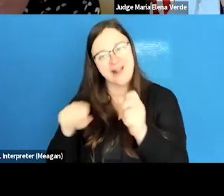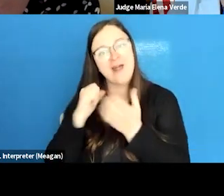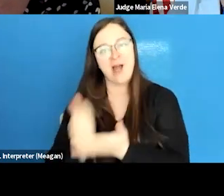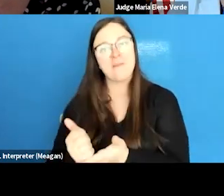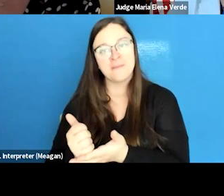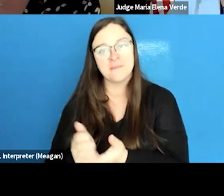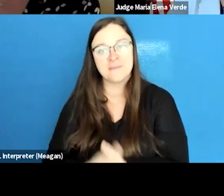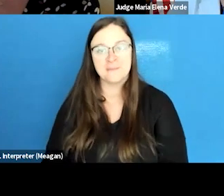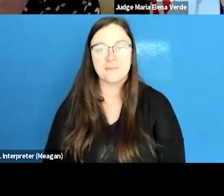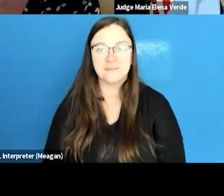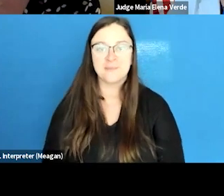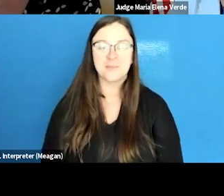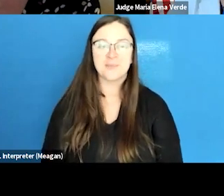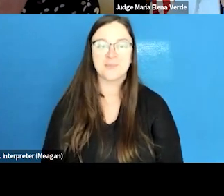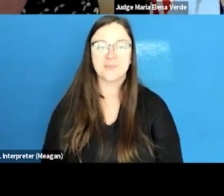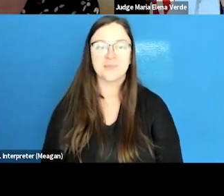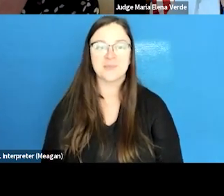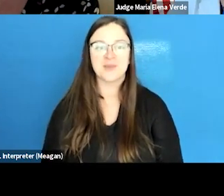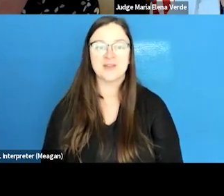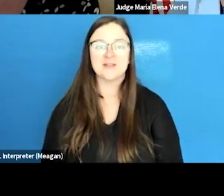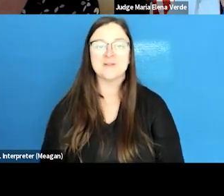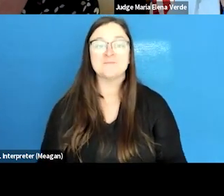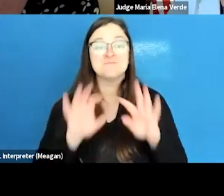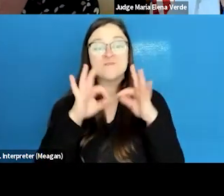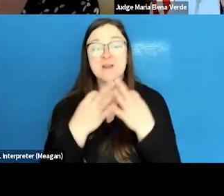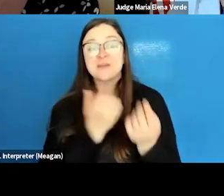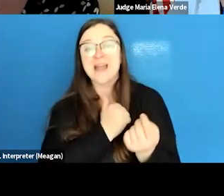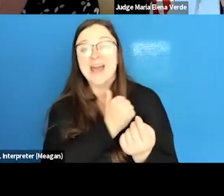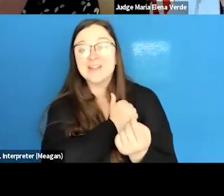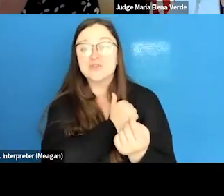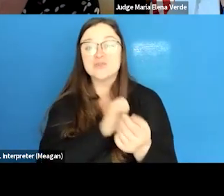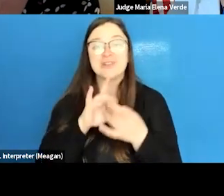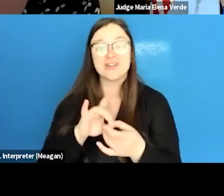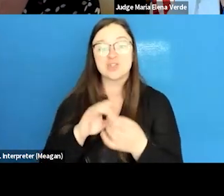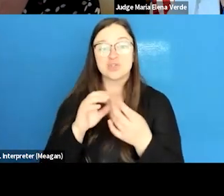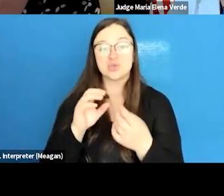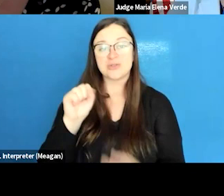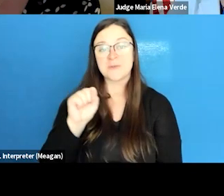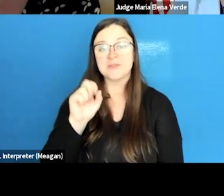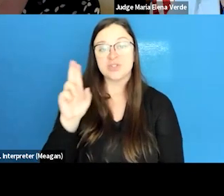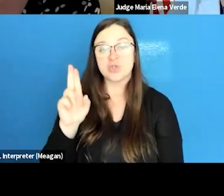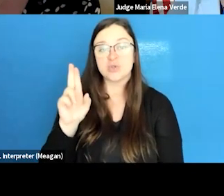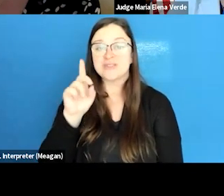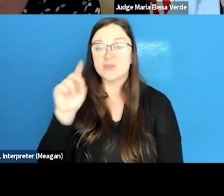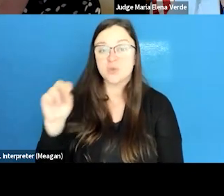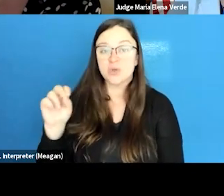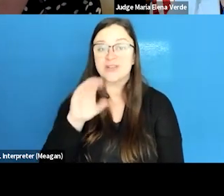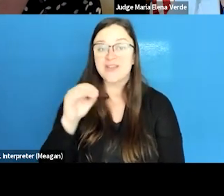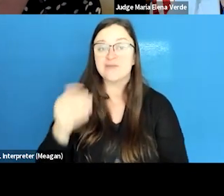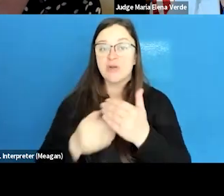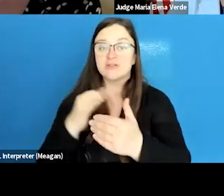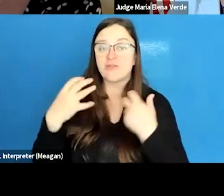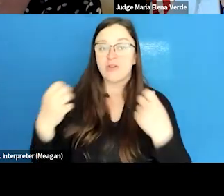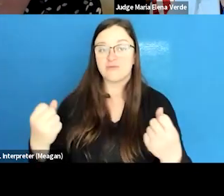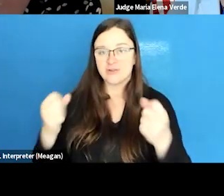of recovery. Familial attitudes towards substance use disorders and the process of recovery are also